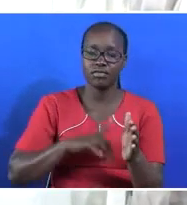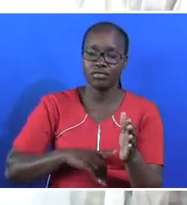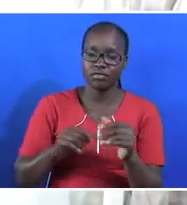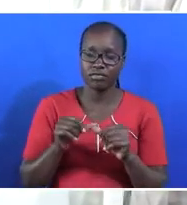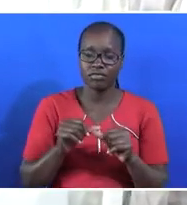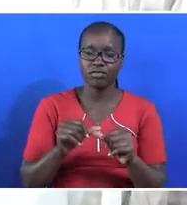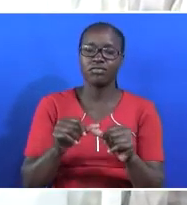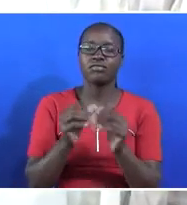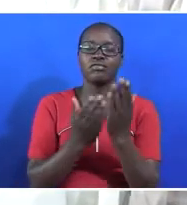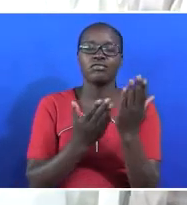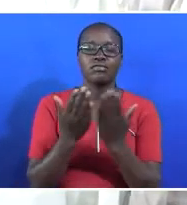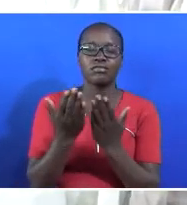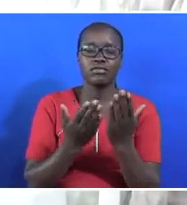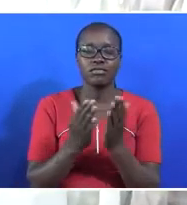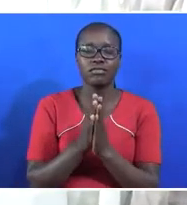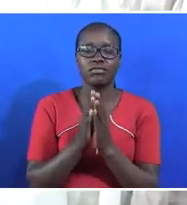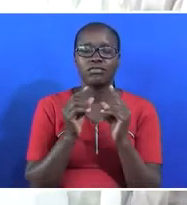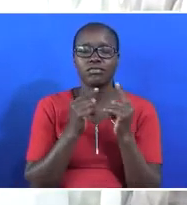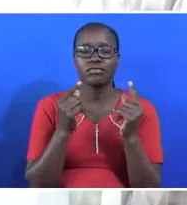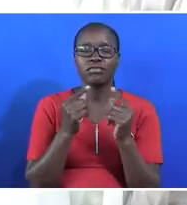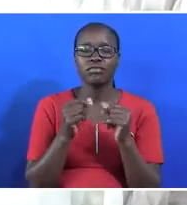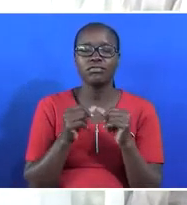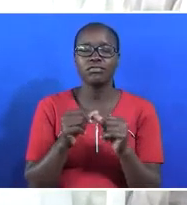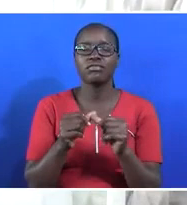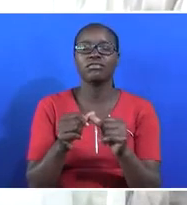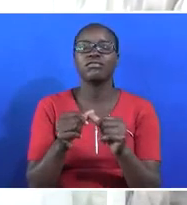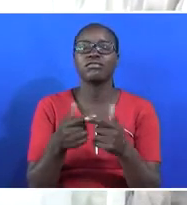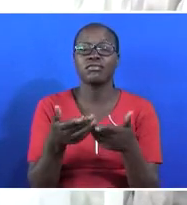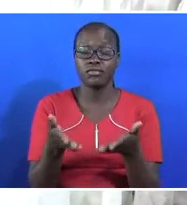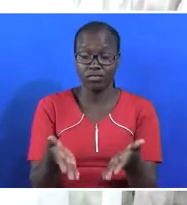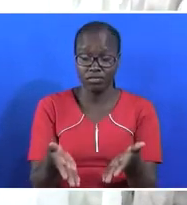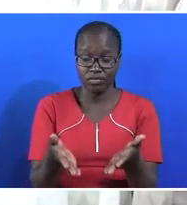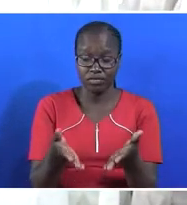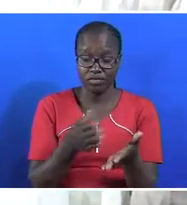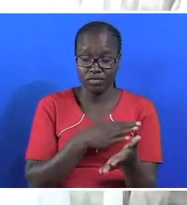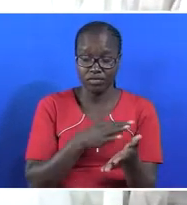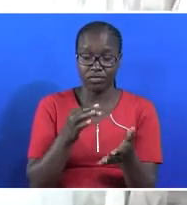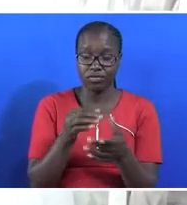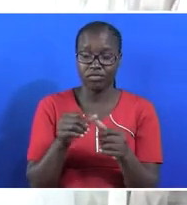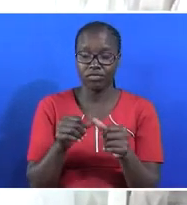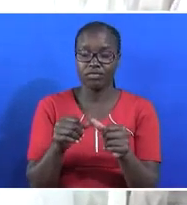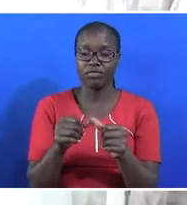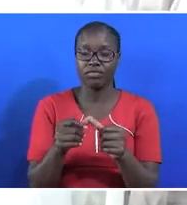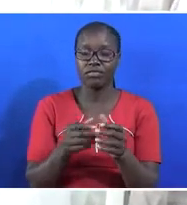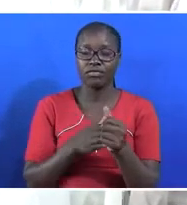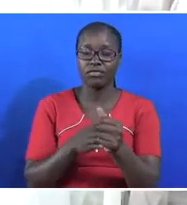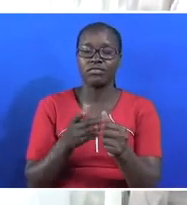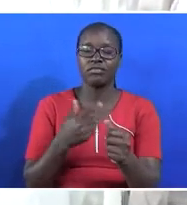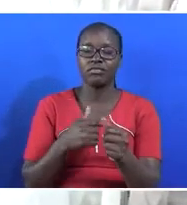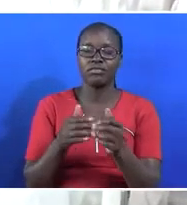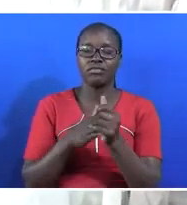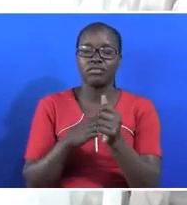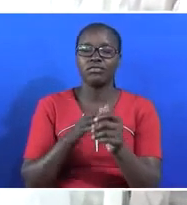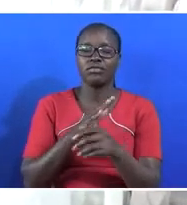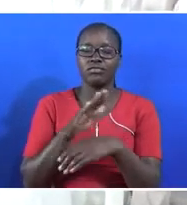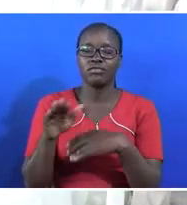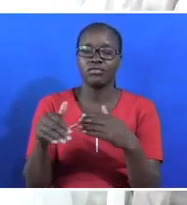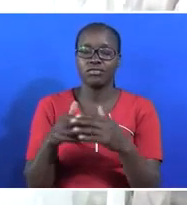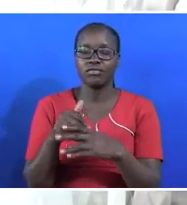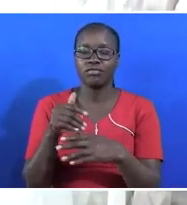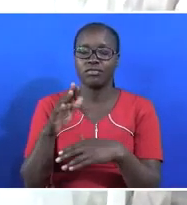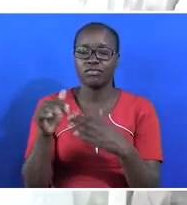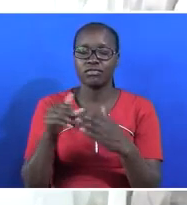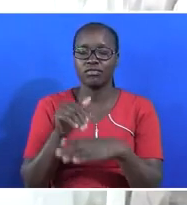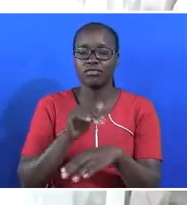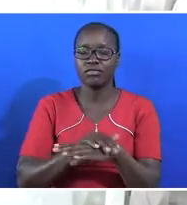with our service and even as Pastor takes up from here, that your Spirit will continue guiding us and leading us into all that is good to